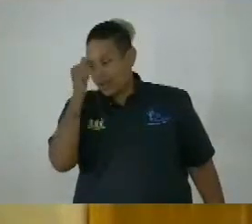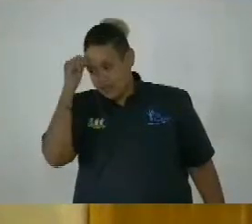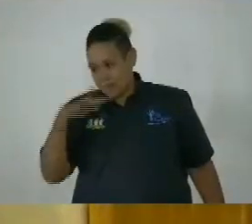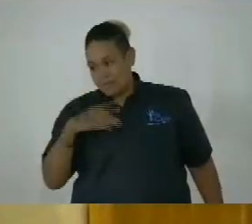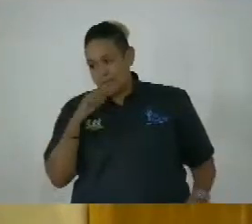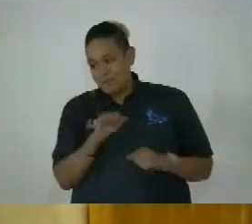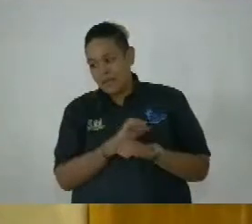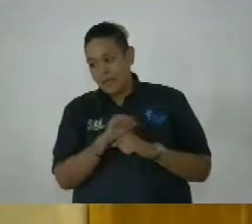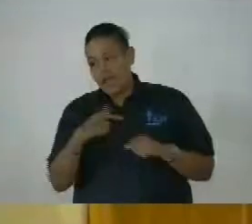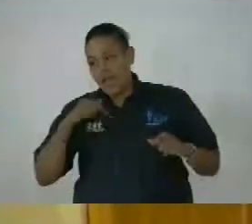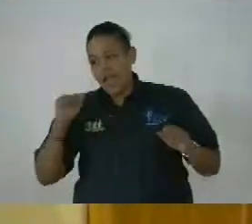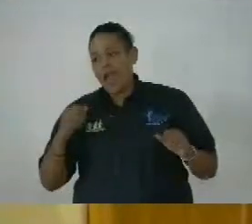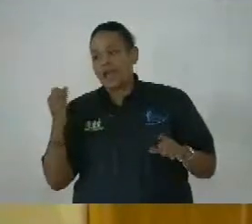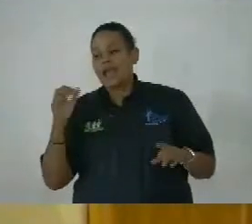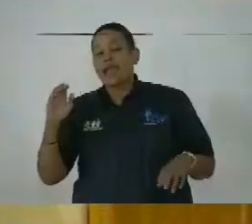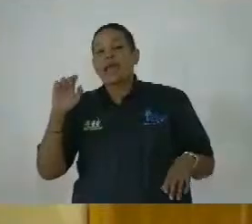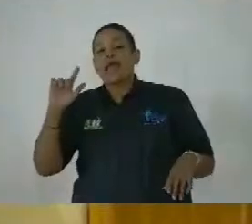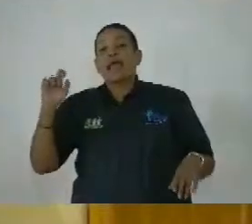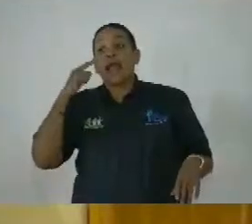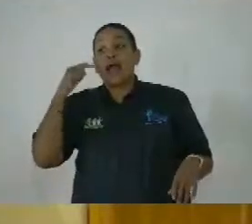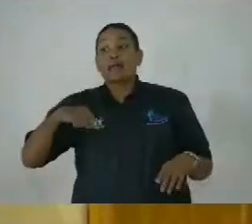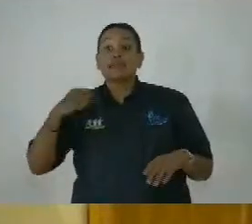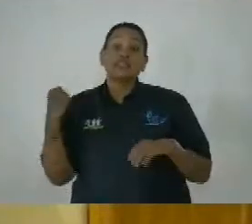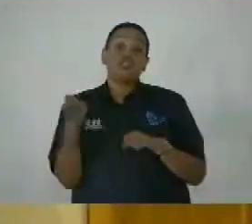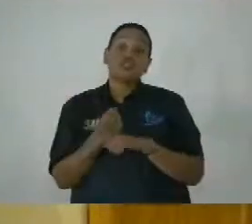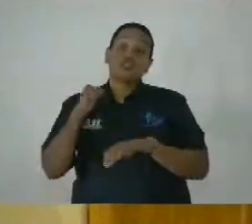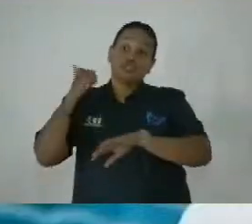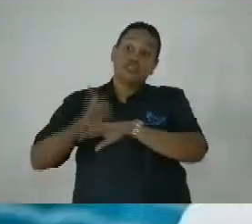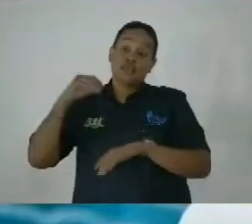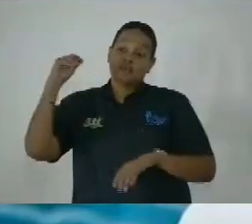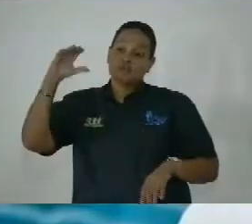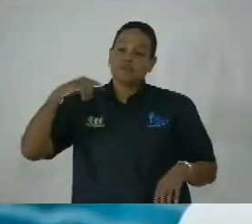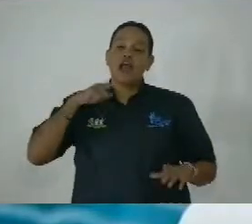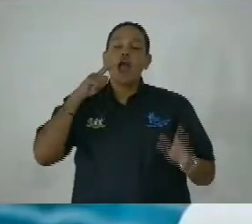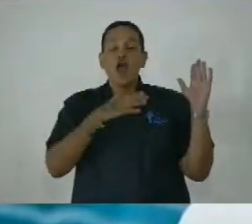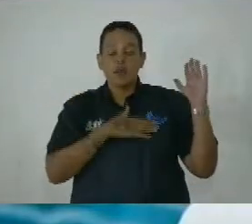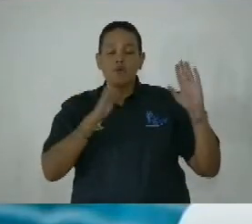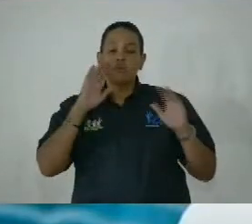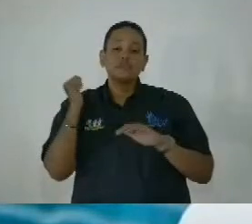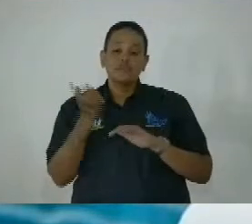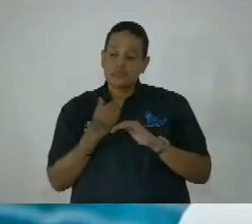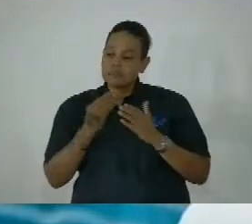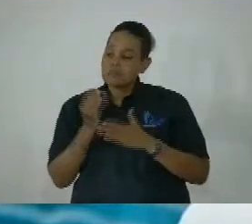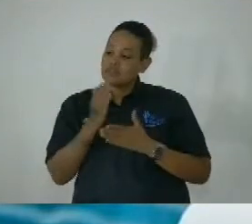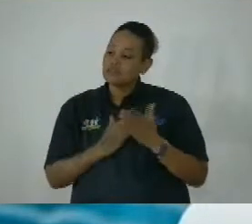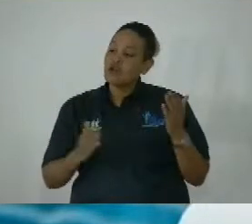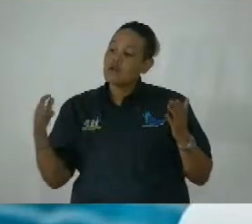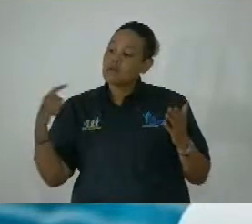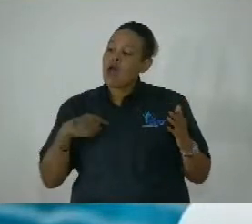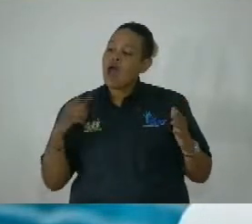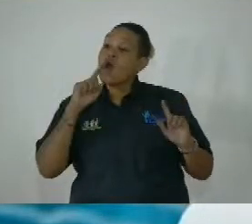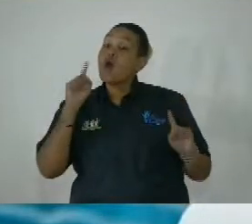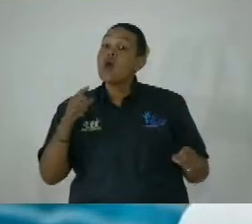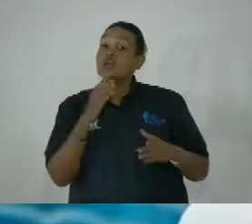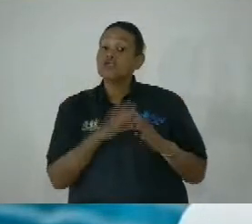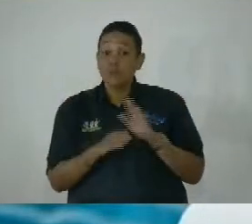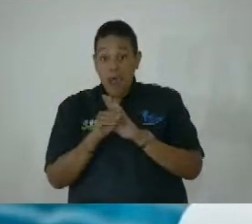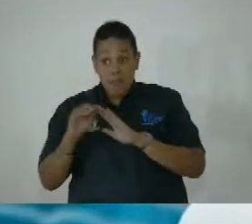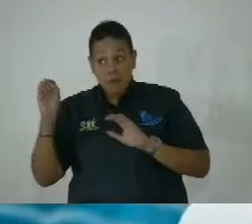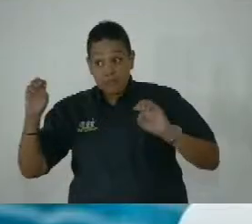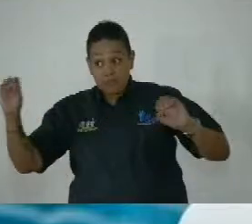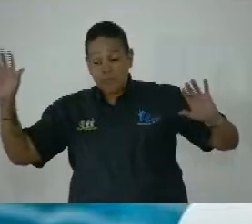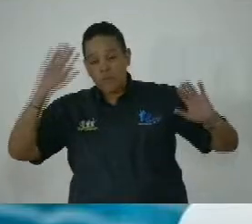ensure that I get their Eagle Eye up this year. I gave her a commitment. We are buying some, we have ordered cameras,